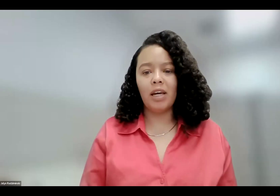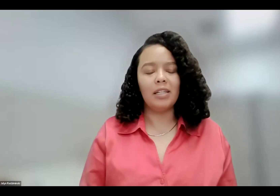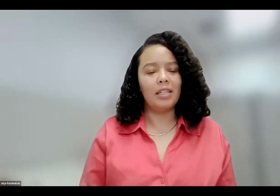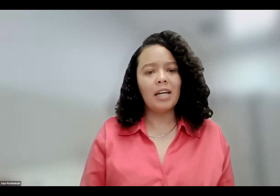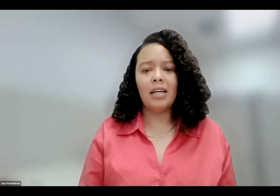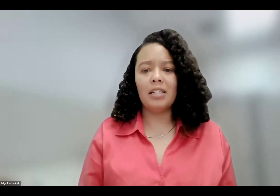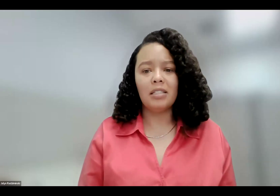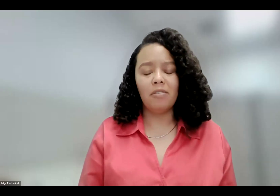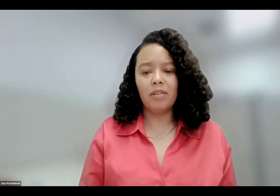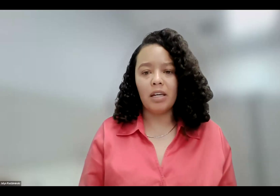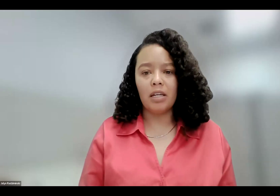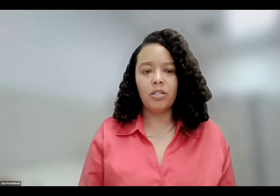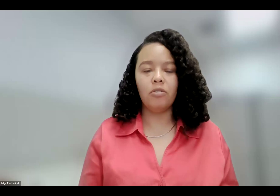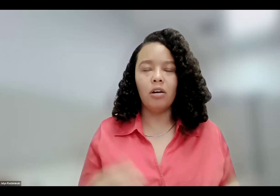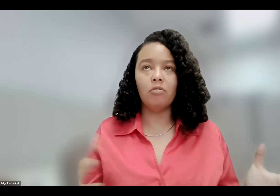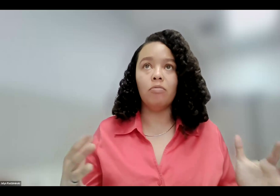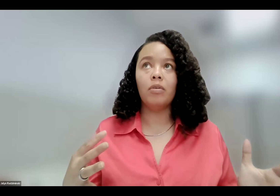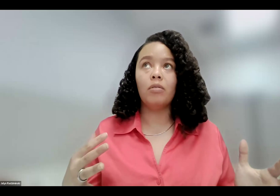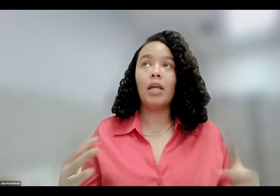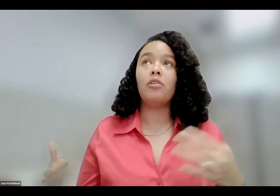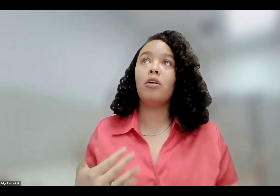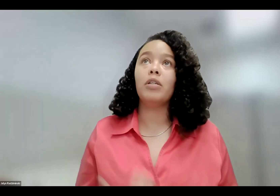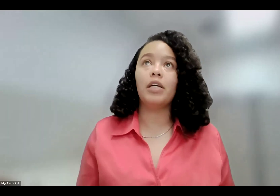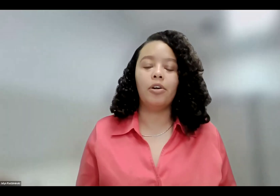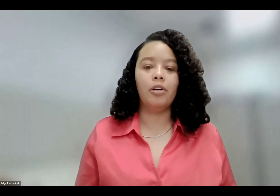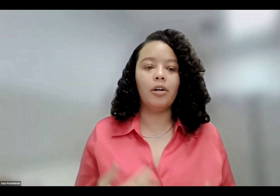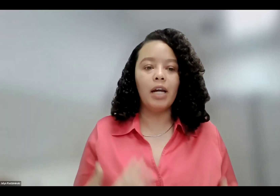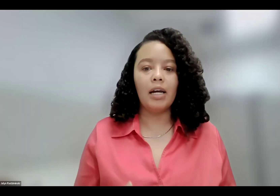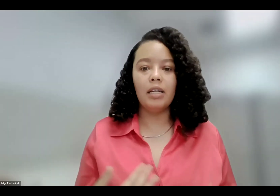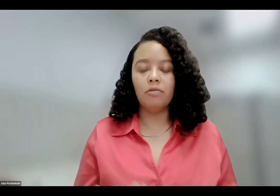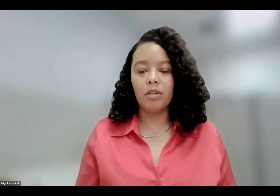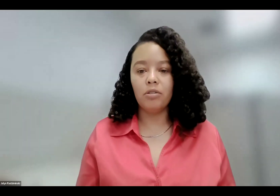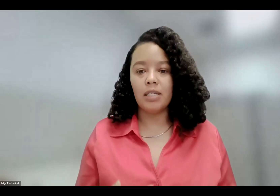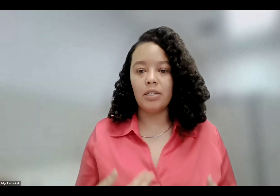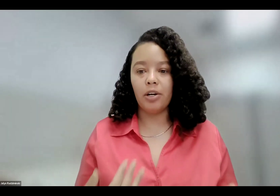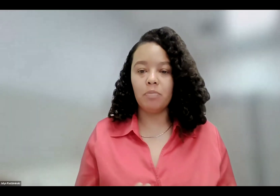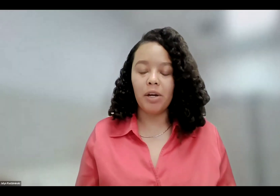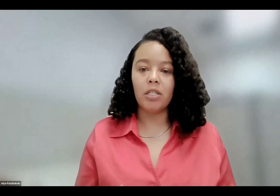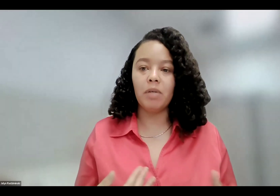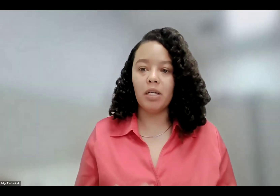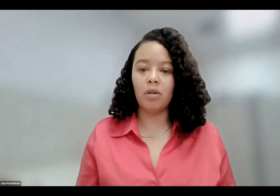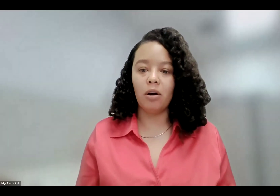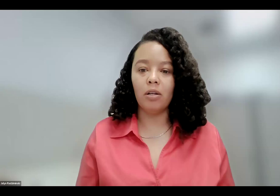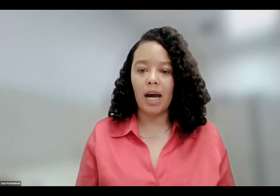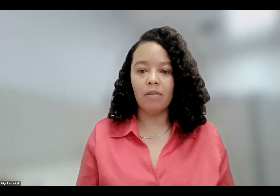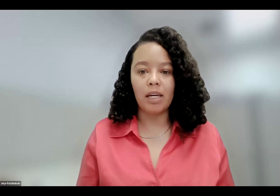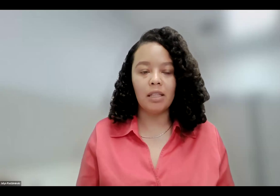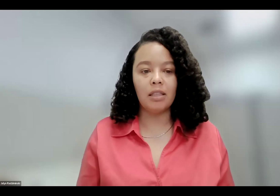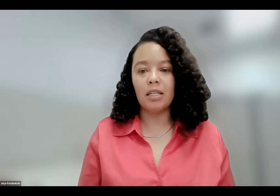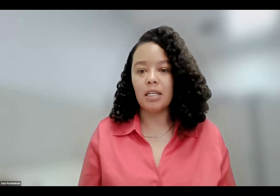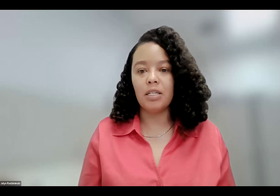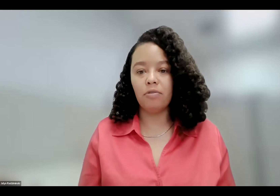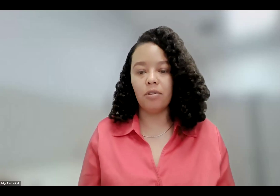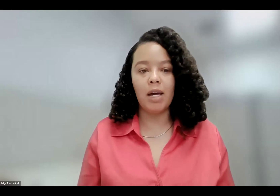Thank you both for that. And yeah, that is definitely an issue of, like you all were saying earlier, not individualizing our experience because we all